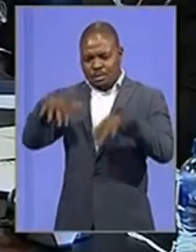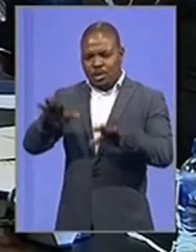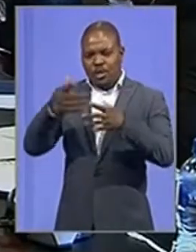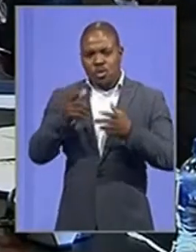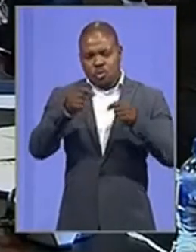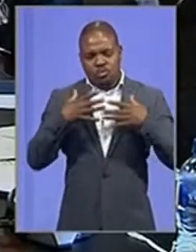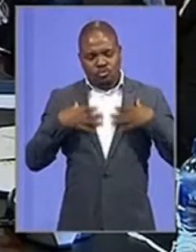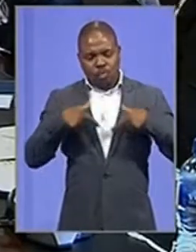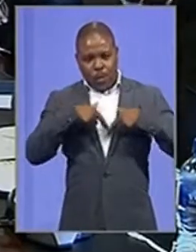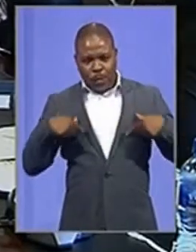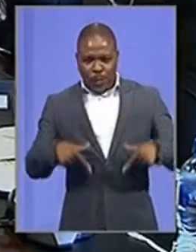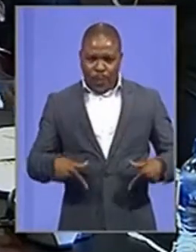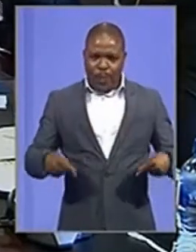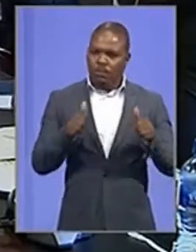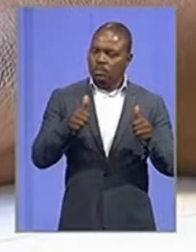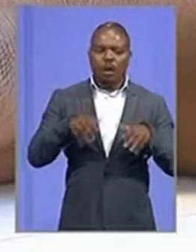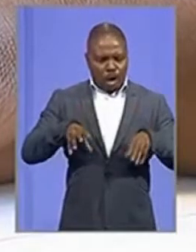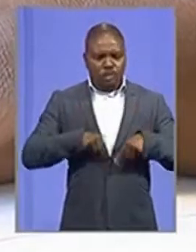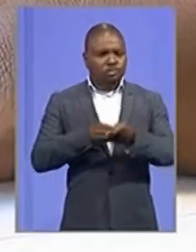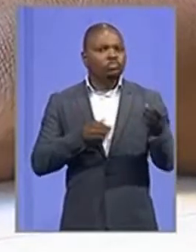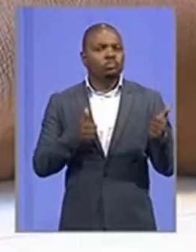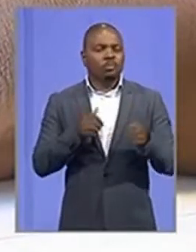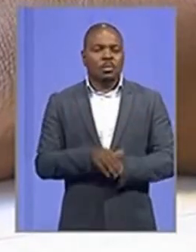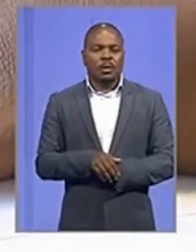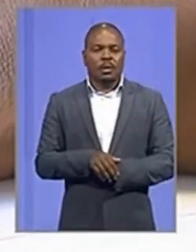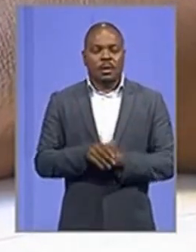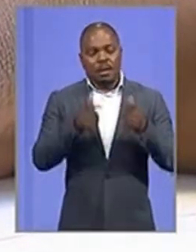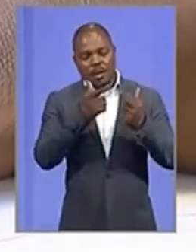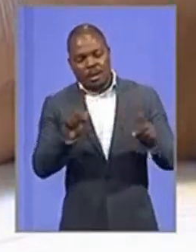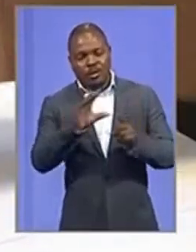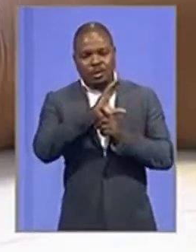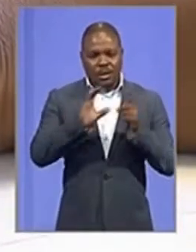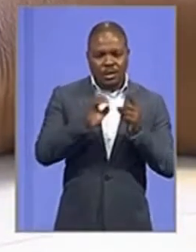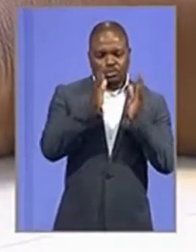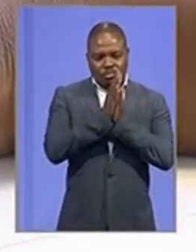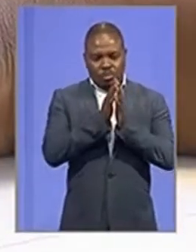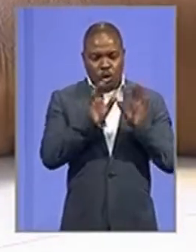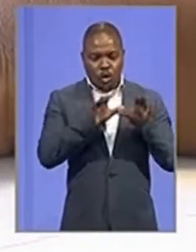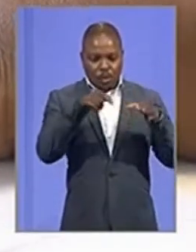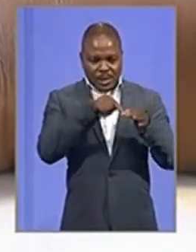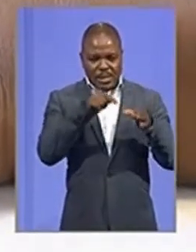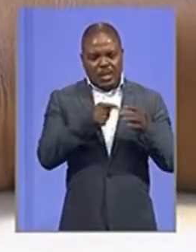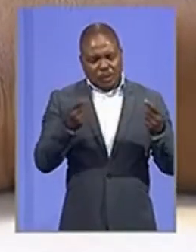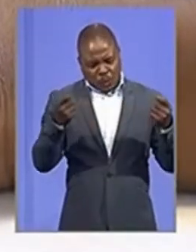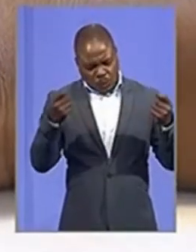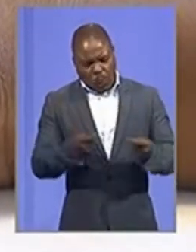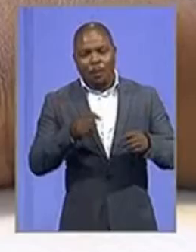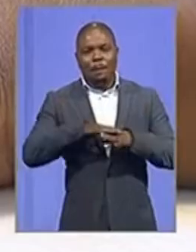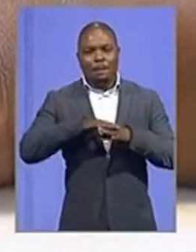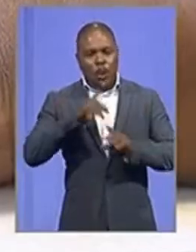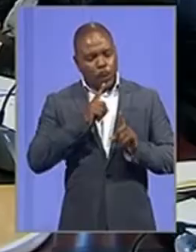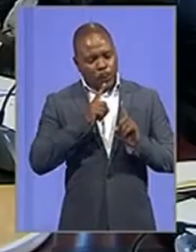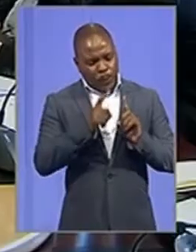wearing a bikini, it's acceptable. Khomishene ya setšo ditumelo le maleme e ile ya thatafiša dilo go ya